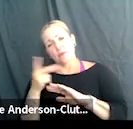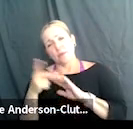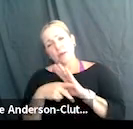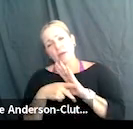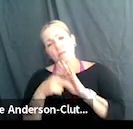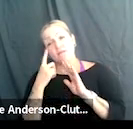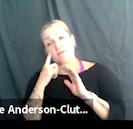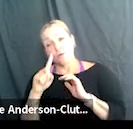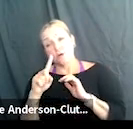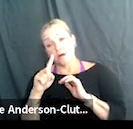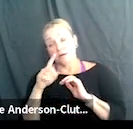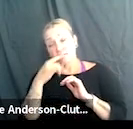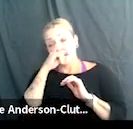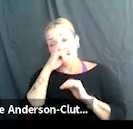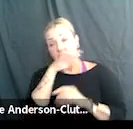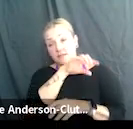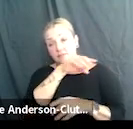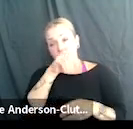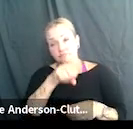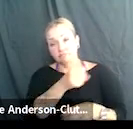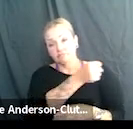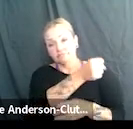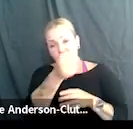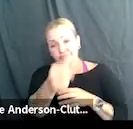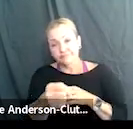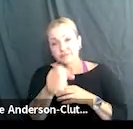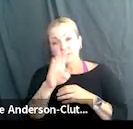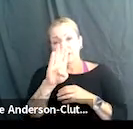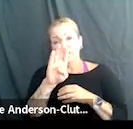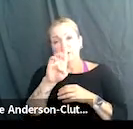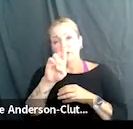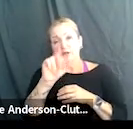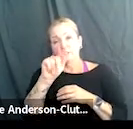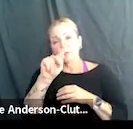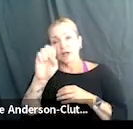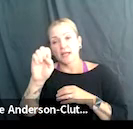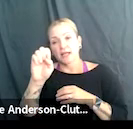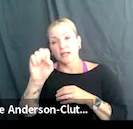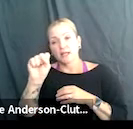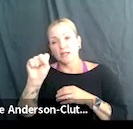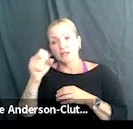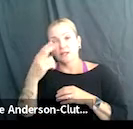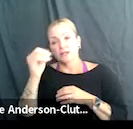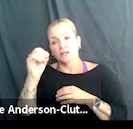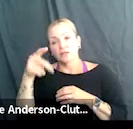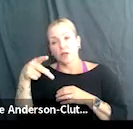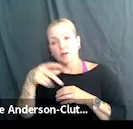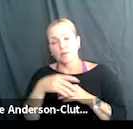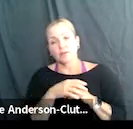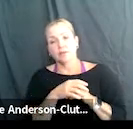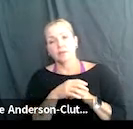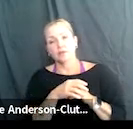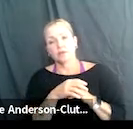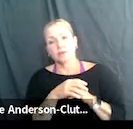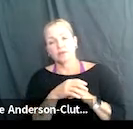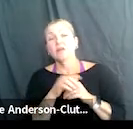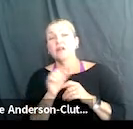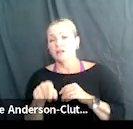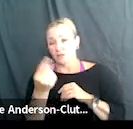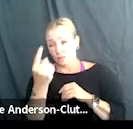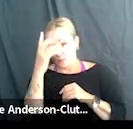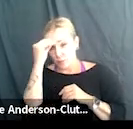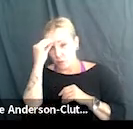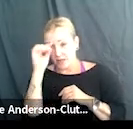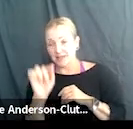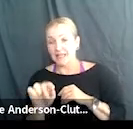shop. And it's a client who spends all day long asking his parents' permission. He can't do anything, can't get out the door, can't do